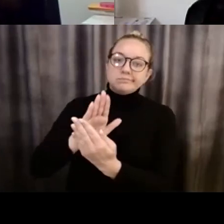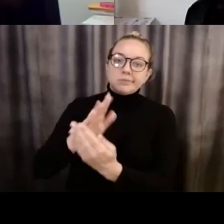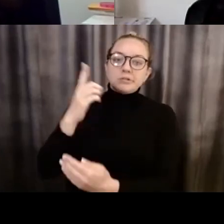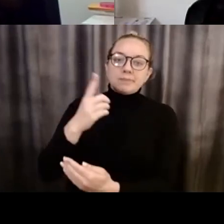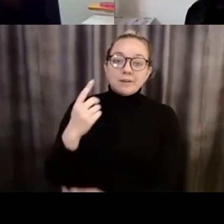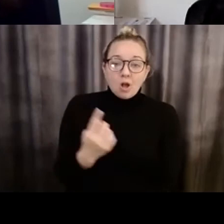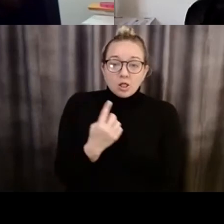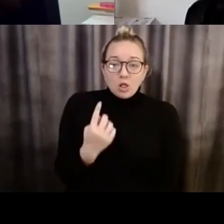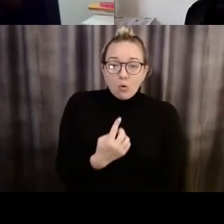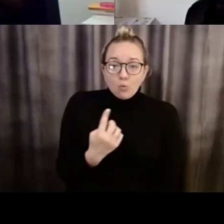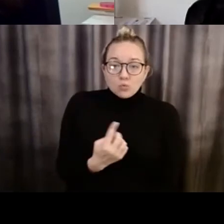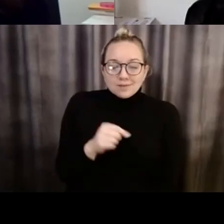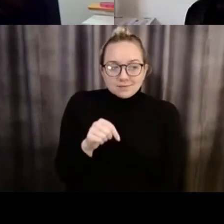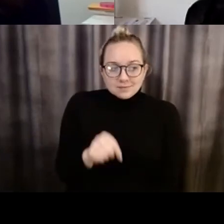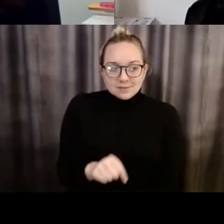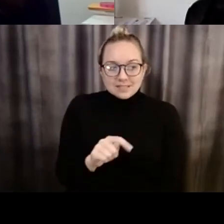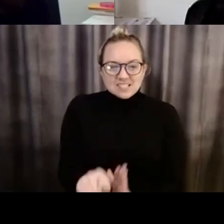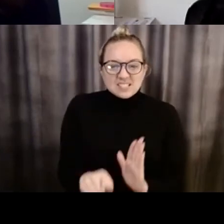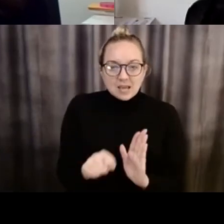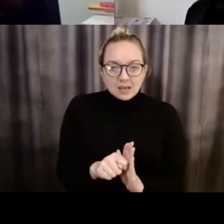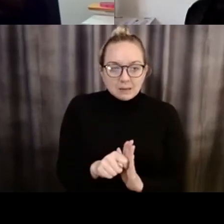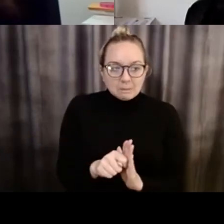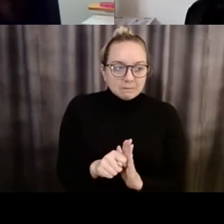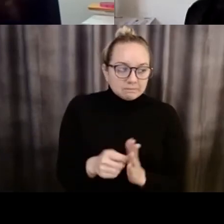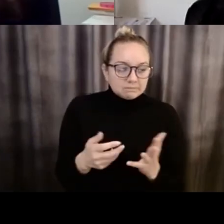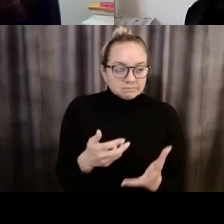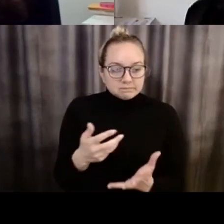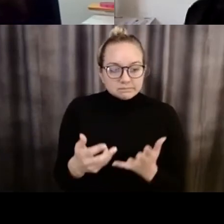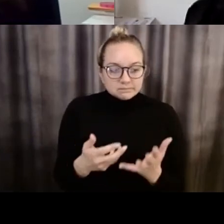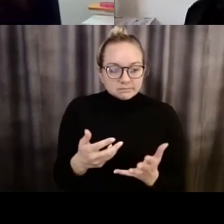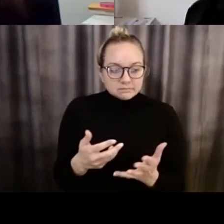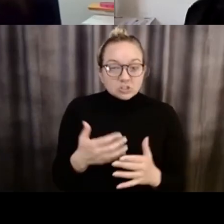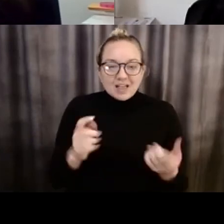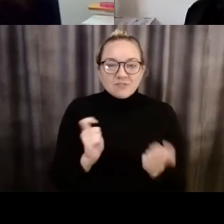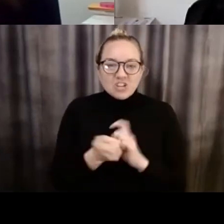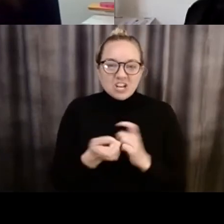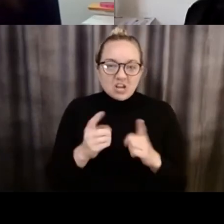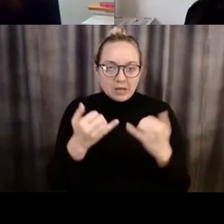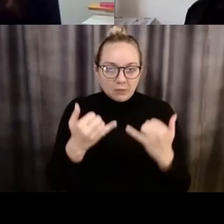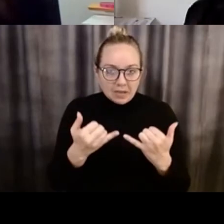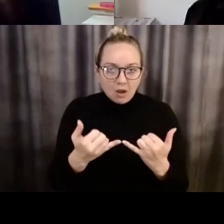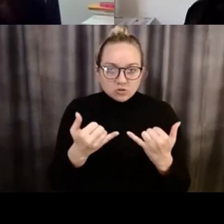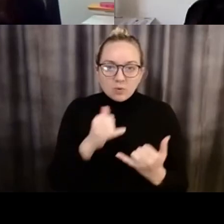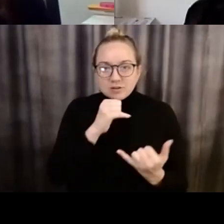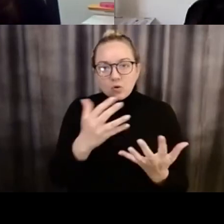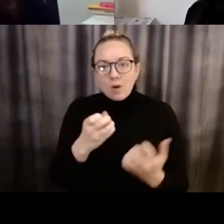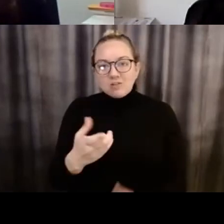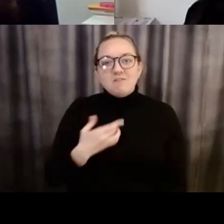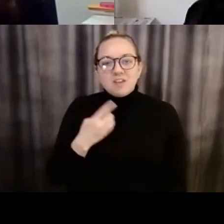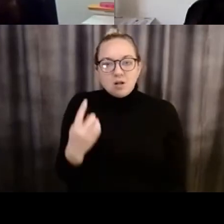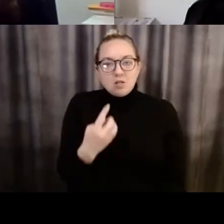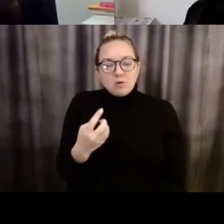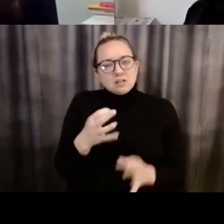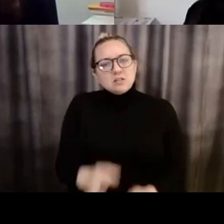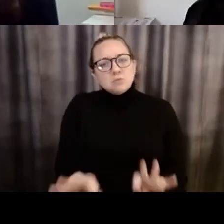lot of change, and you're not in it alone. You might feel alone, but get help from others, connect with coworkers, connect with your